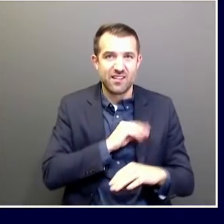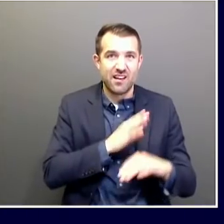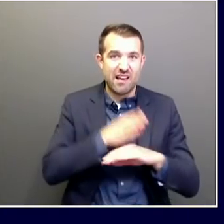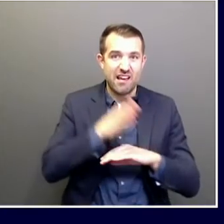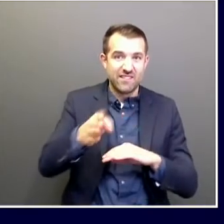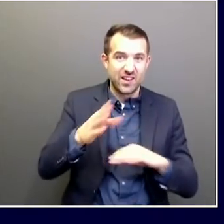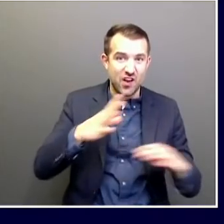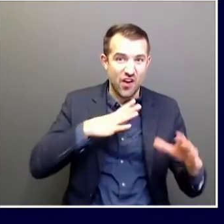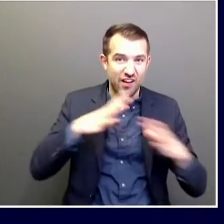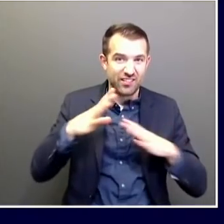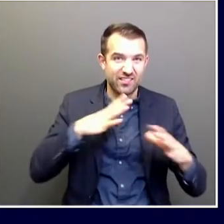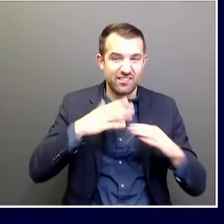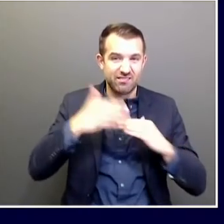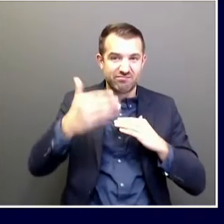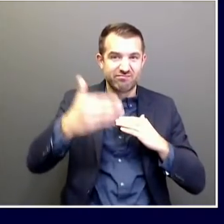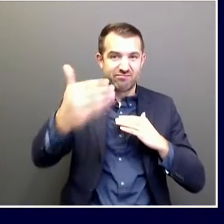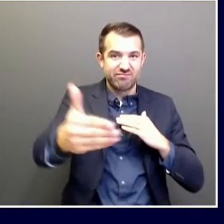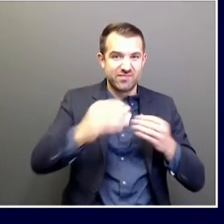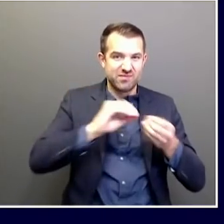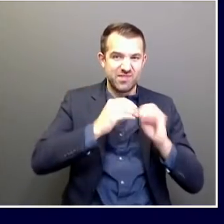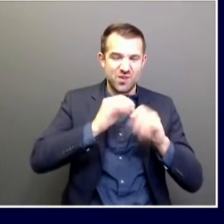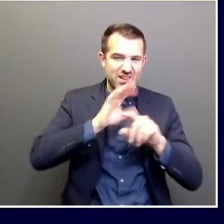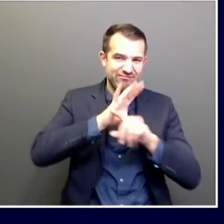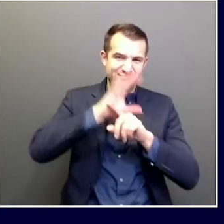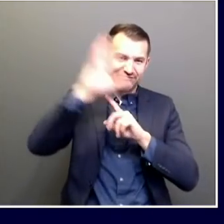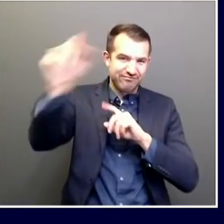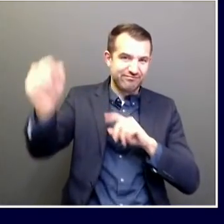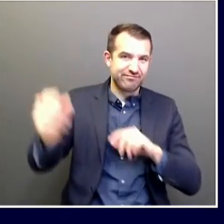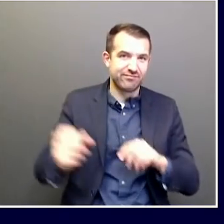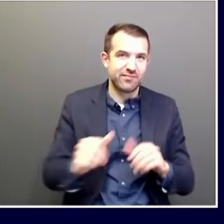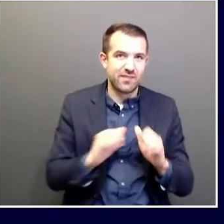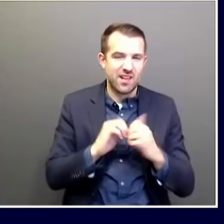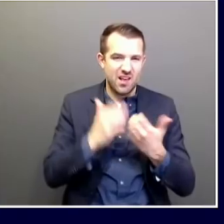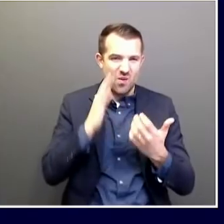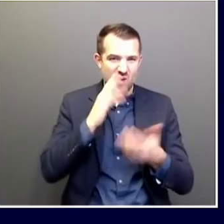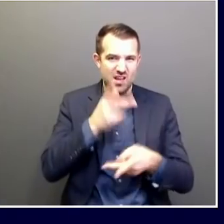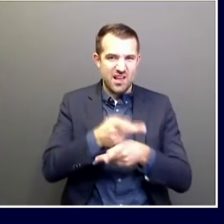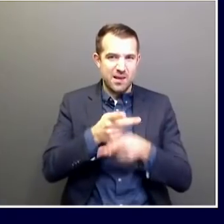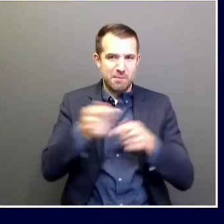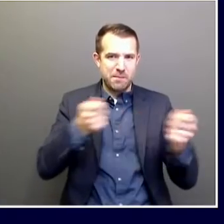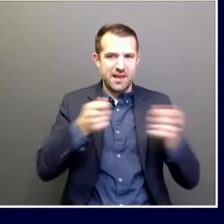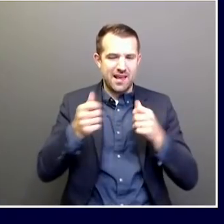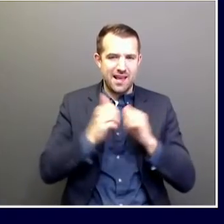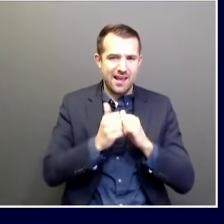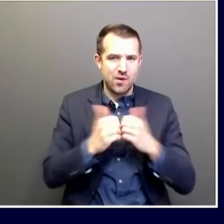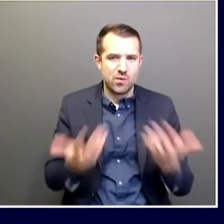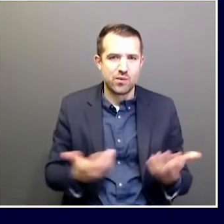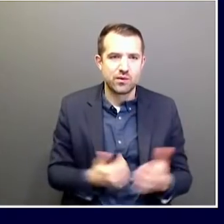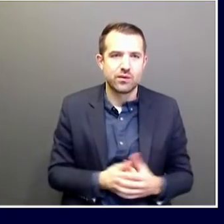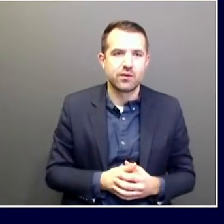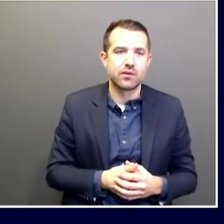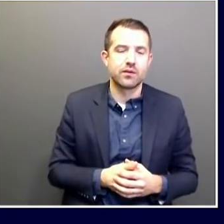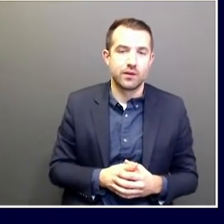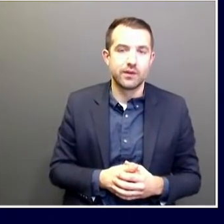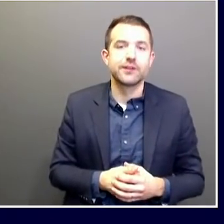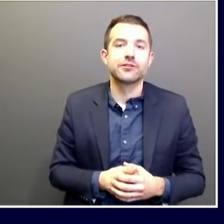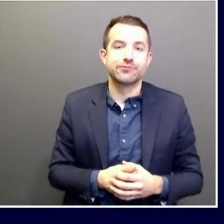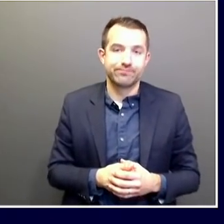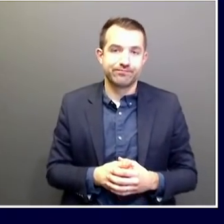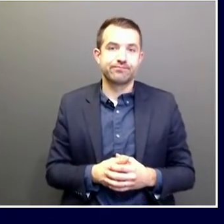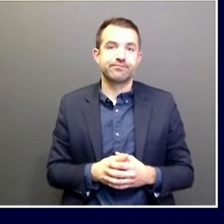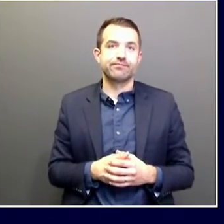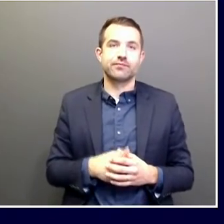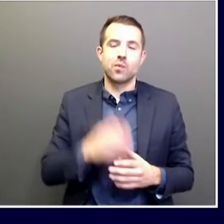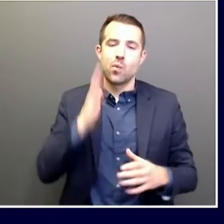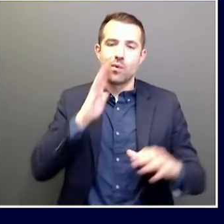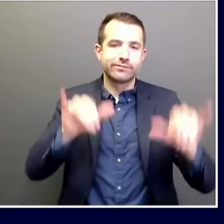being overwhelmed? Sure. Go ahead, Commissioner. Well, I will just go back to what we said earlier, which is